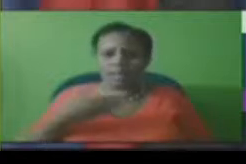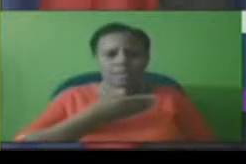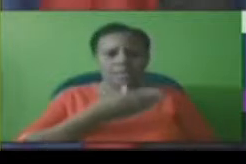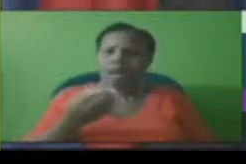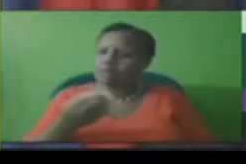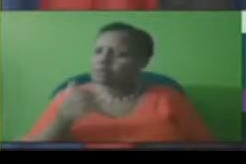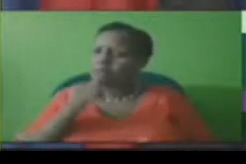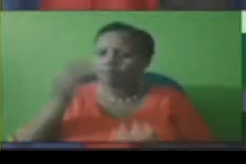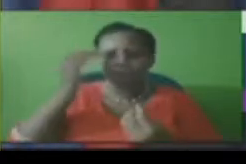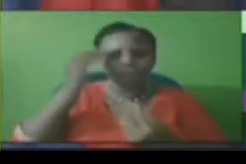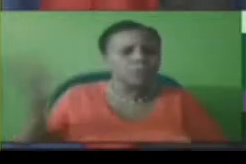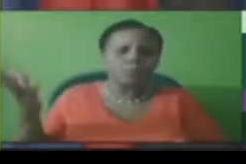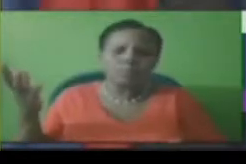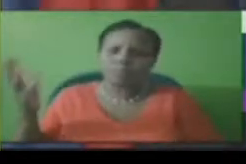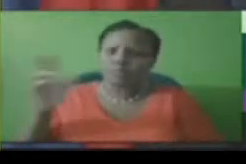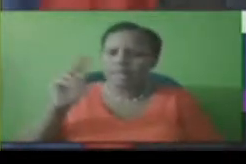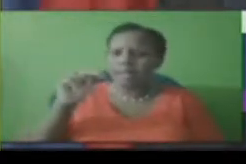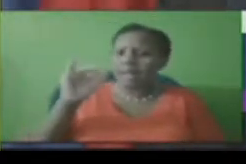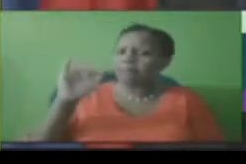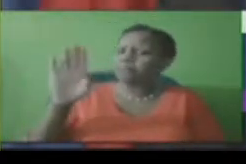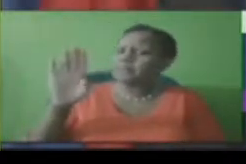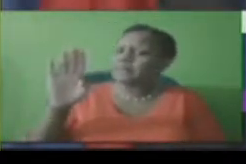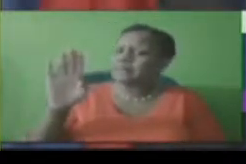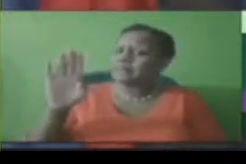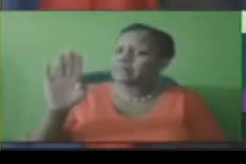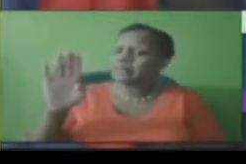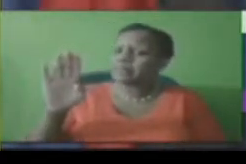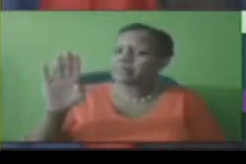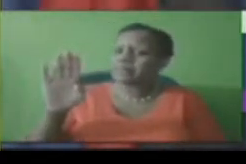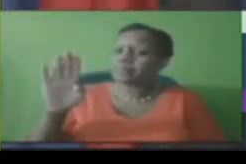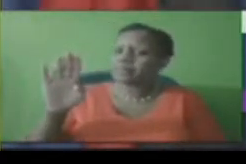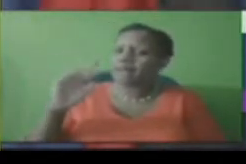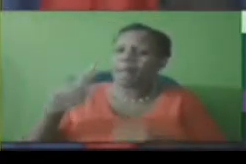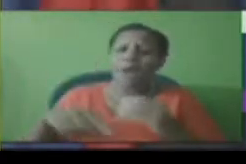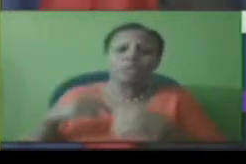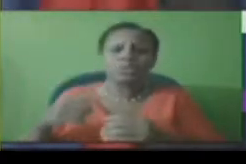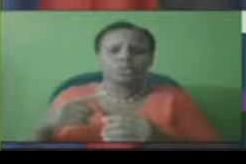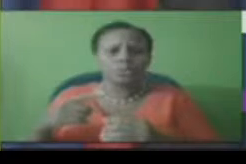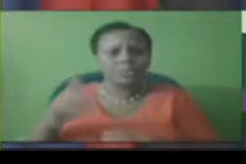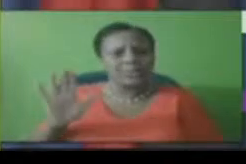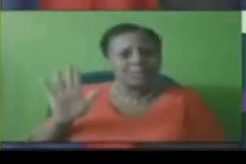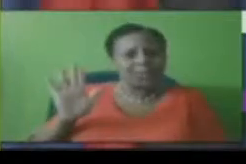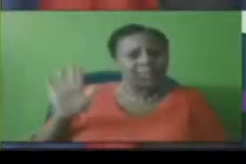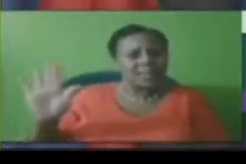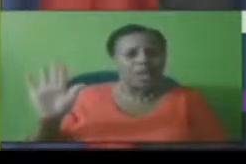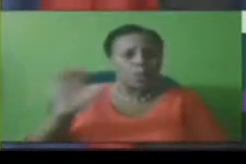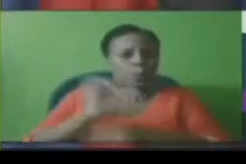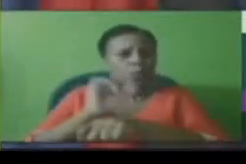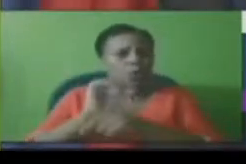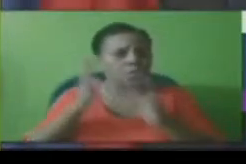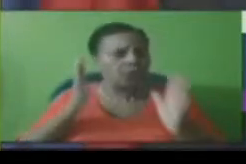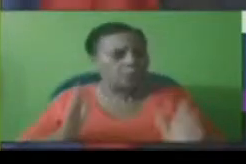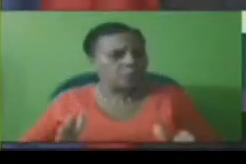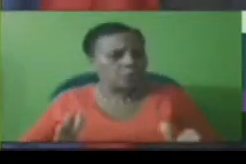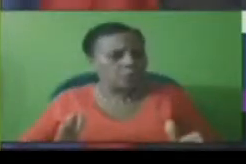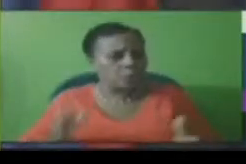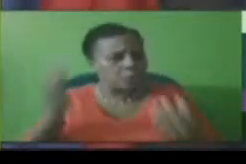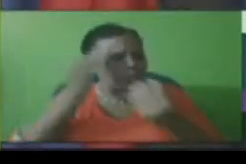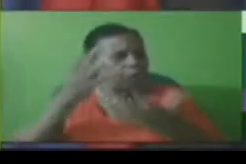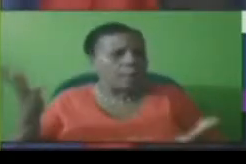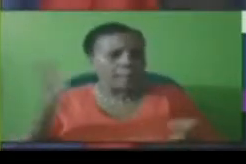That is showing up to some extent because these people are